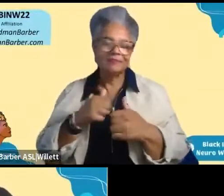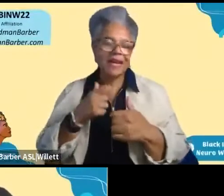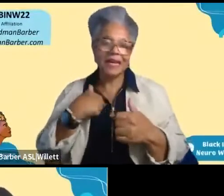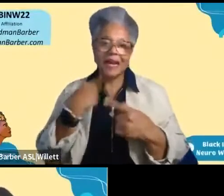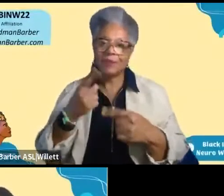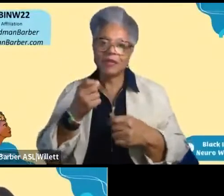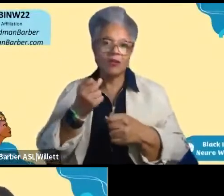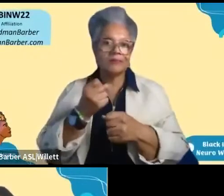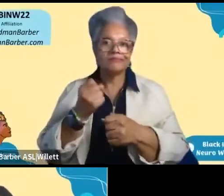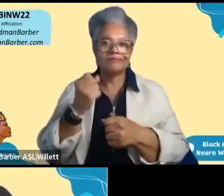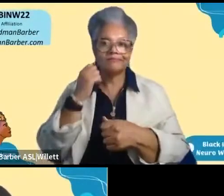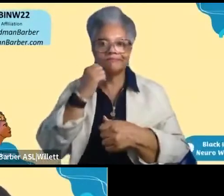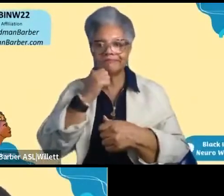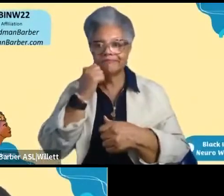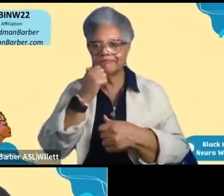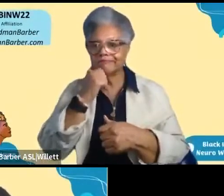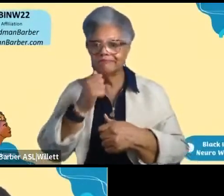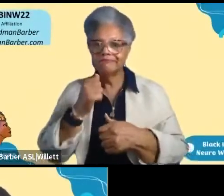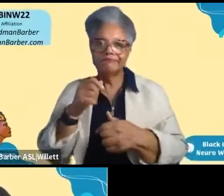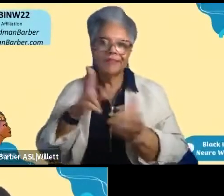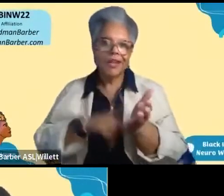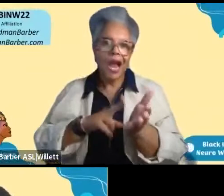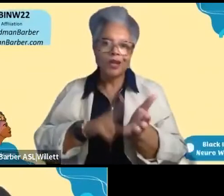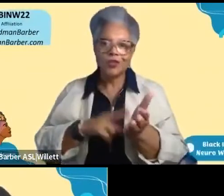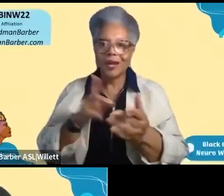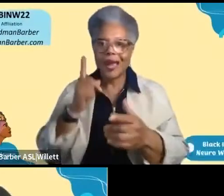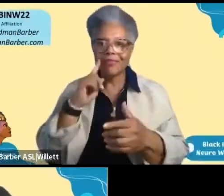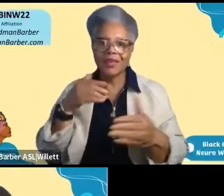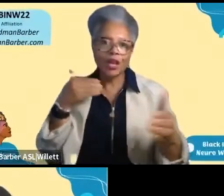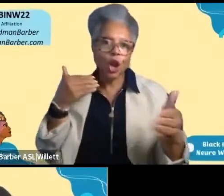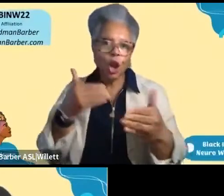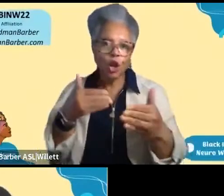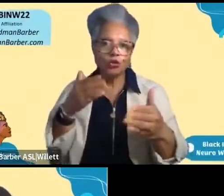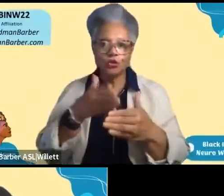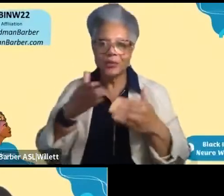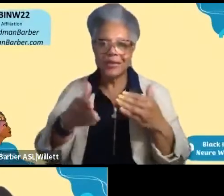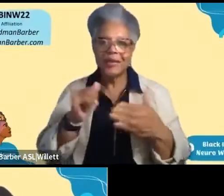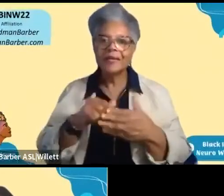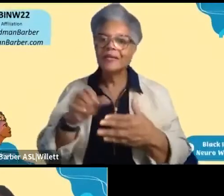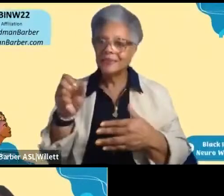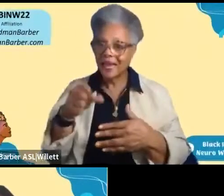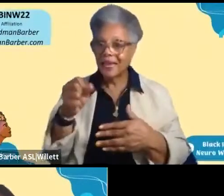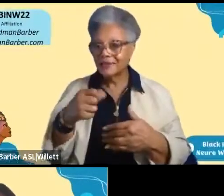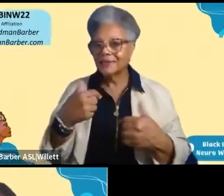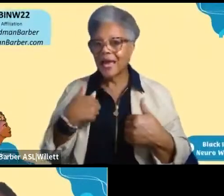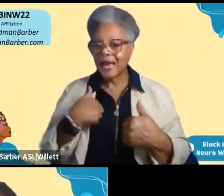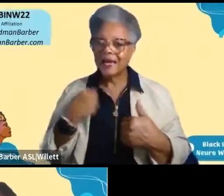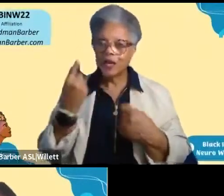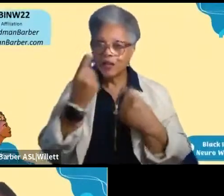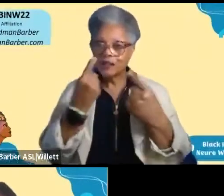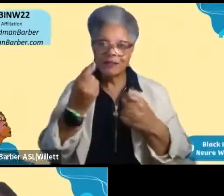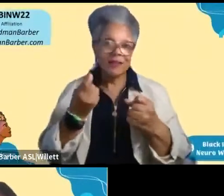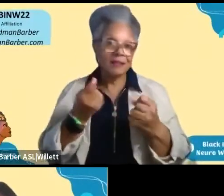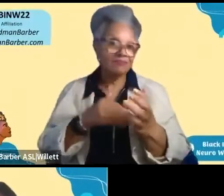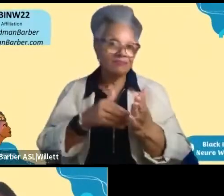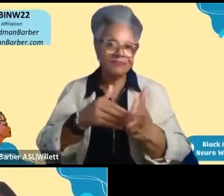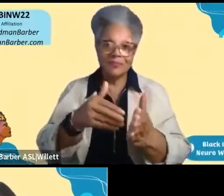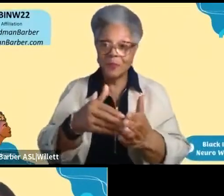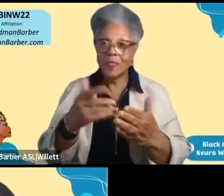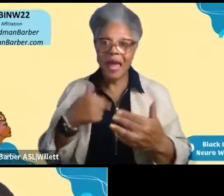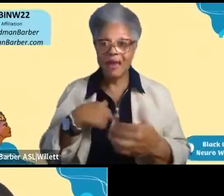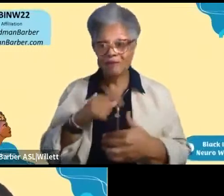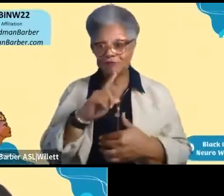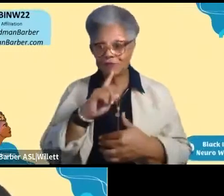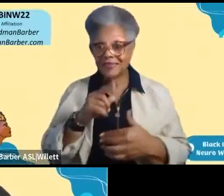like many postdocs. So I think close to the end, yeah, I've considered it many times. I mean, I